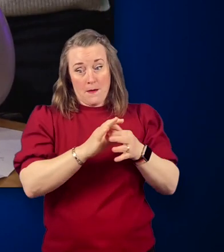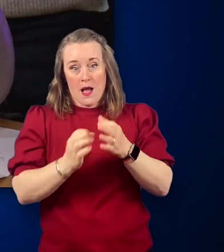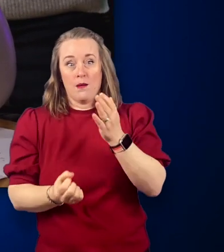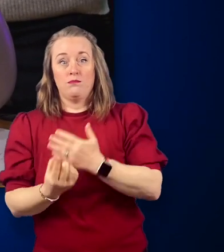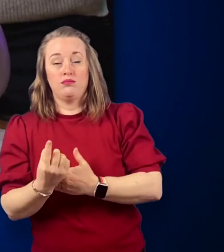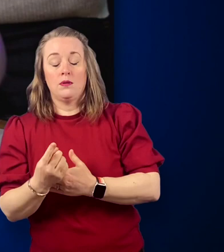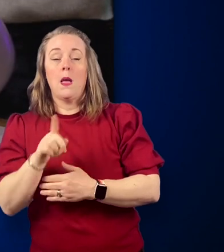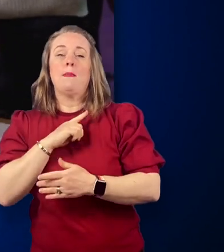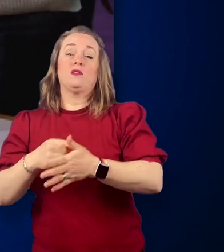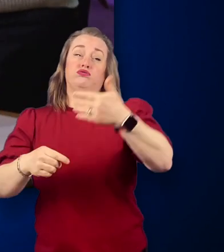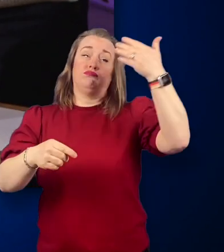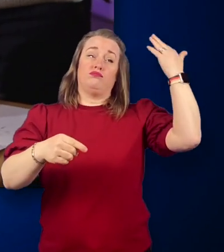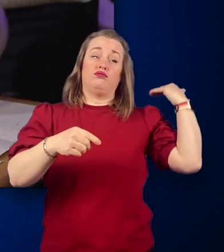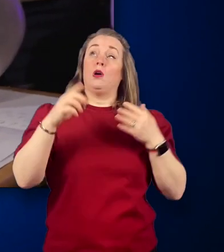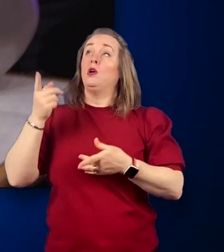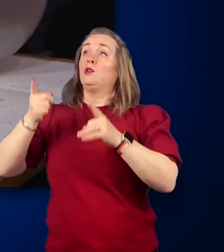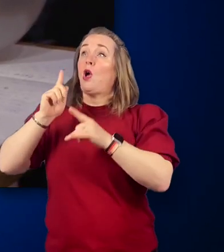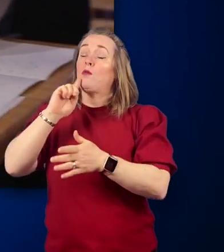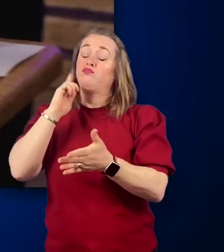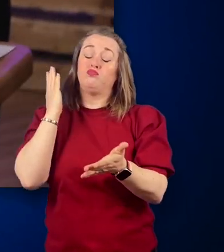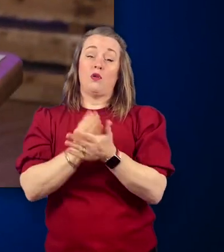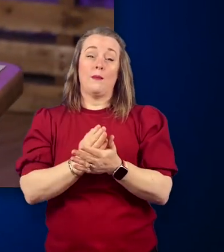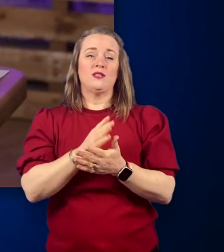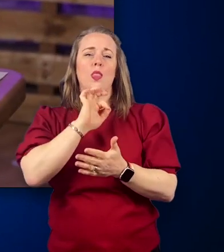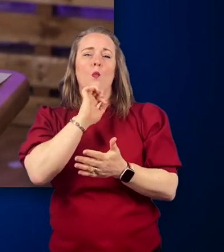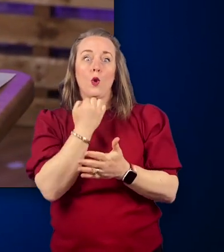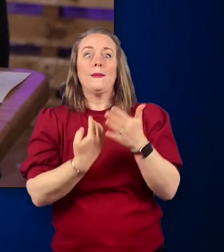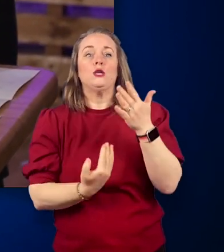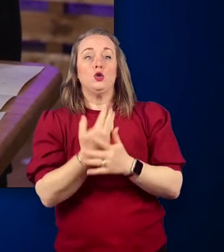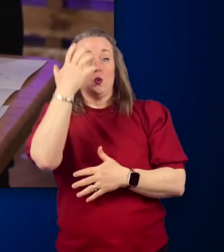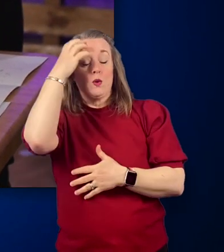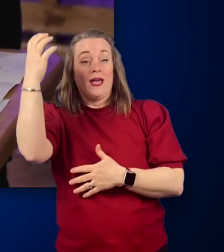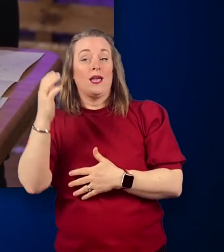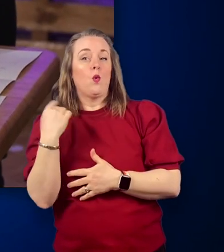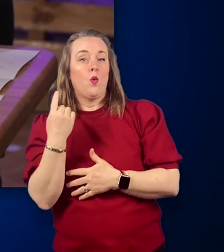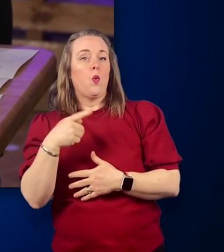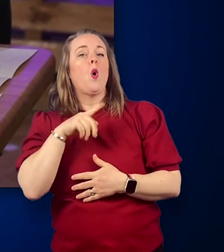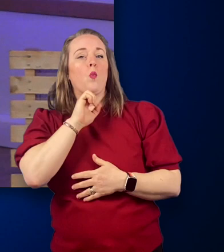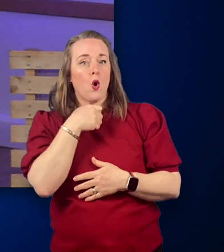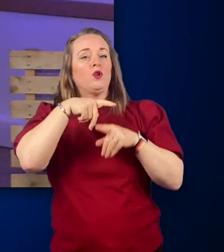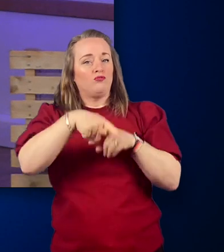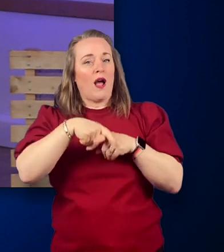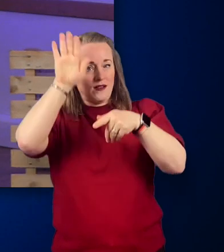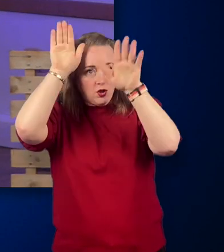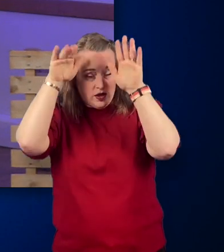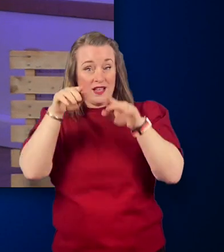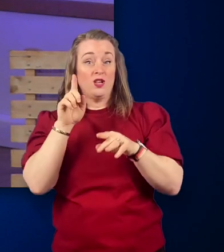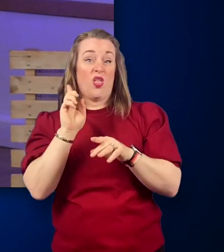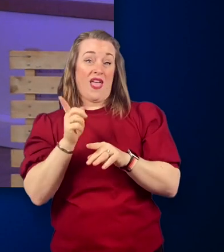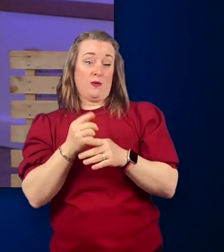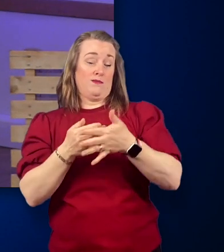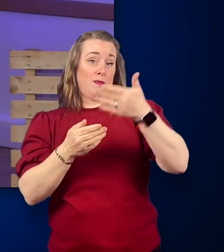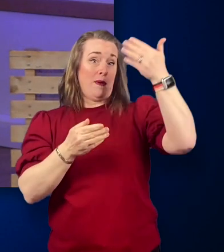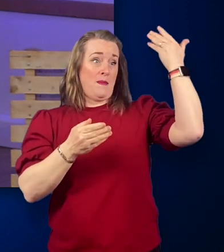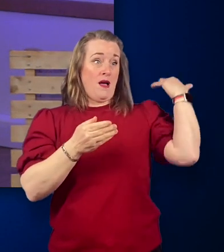promised that there was going to be a new kind of king come who would come riding on a donkey. Now, that was quite unusual.